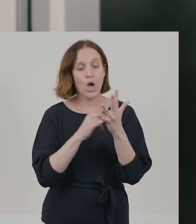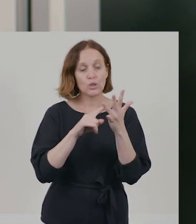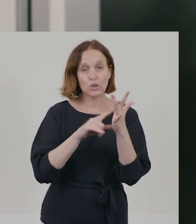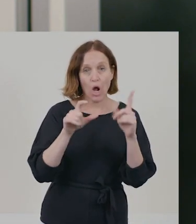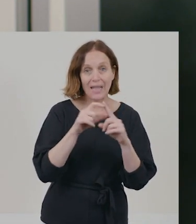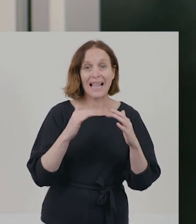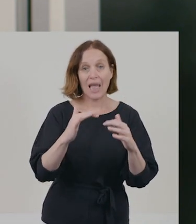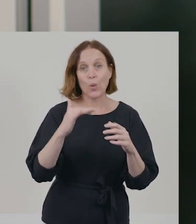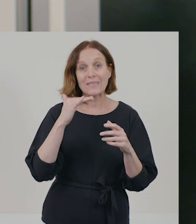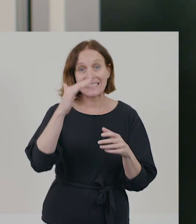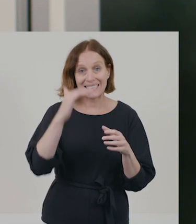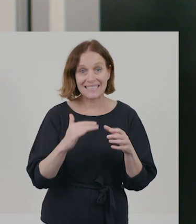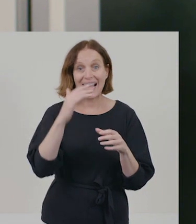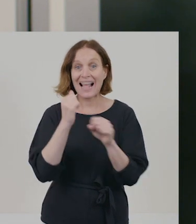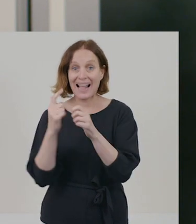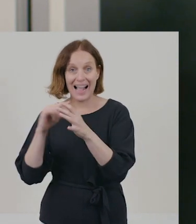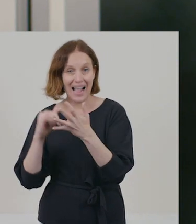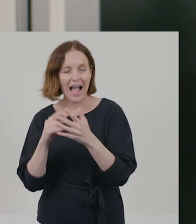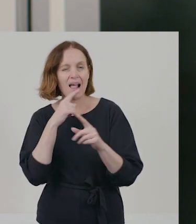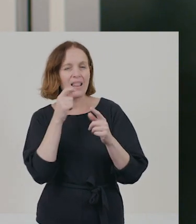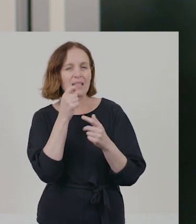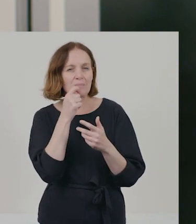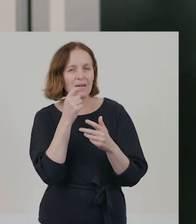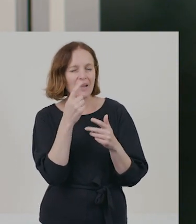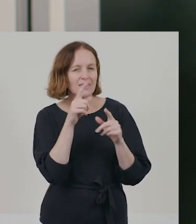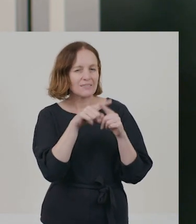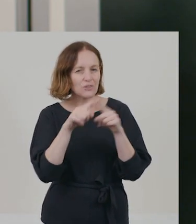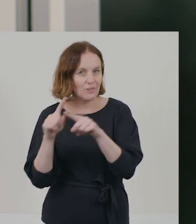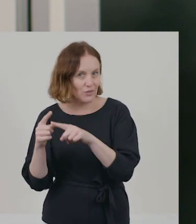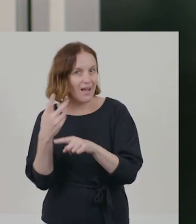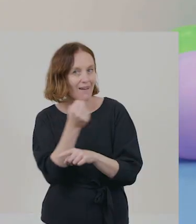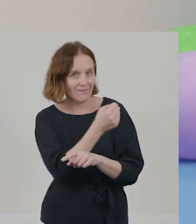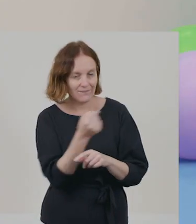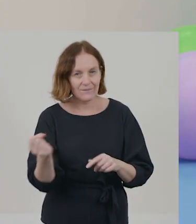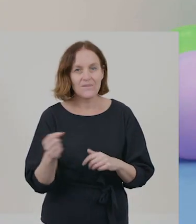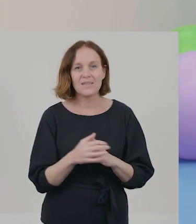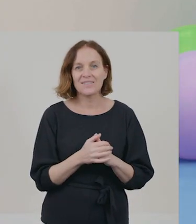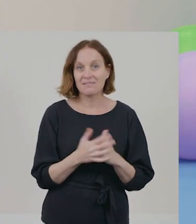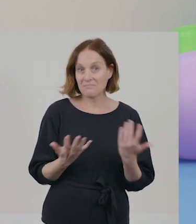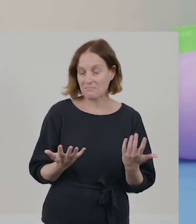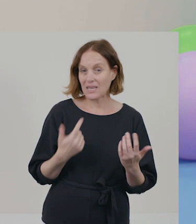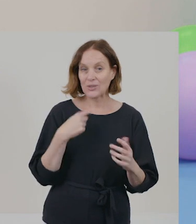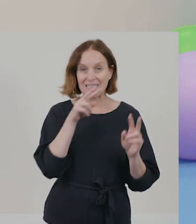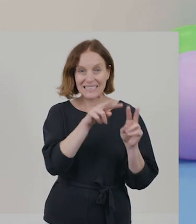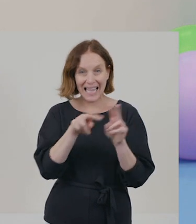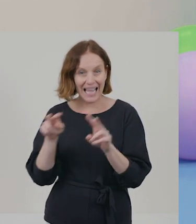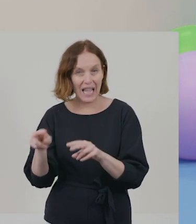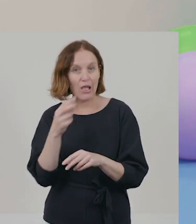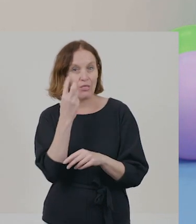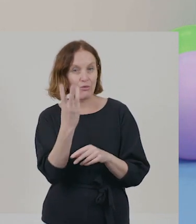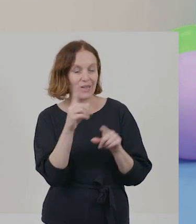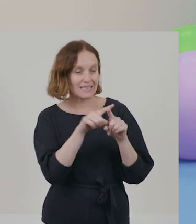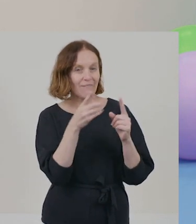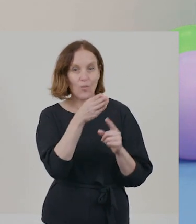that solids, liquids and gases each have a unique combination of properties. Now, how did you go? Did you think of